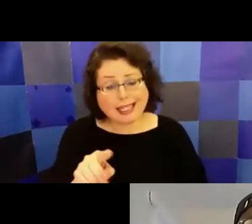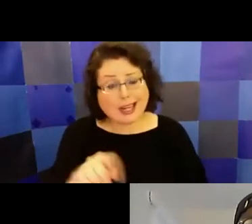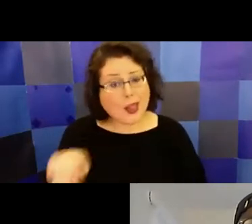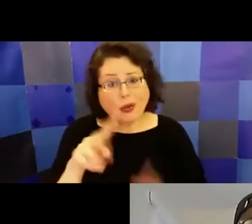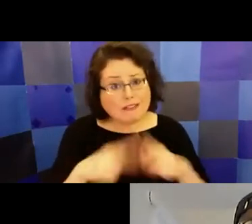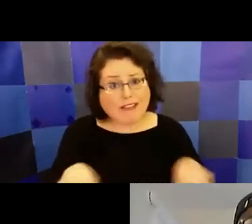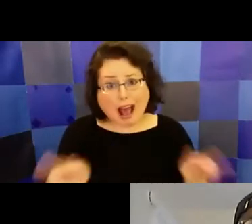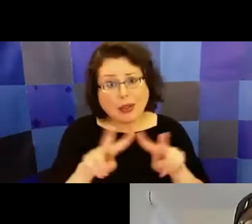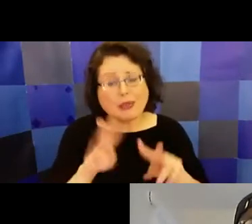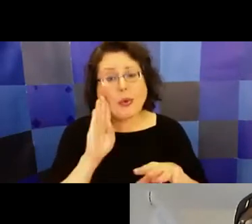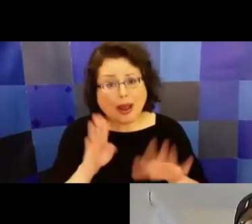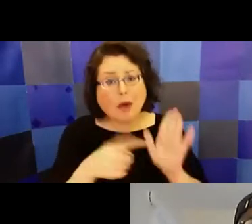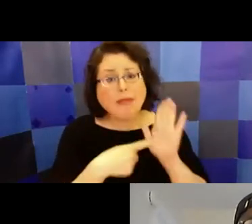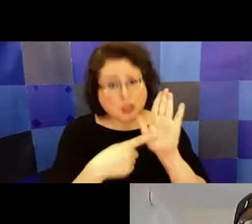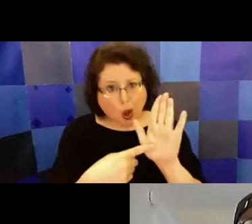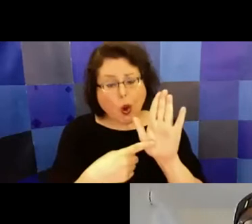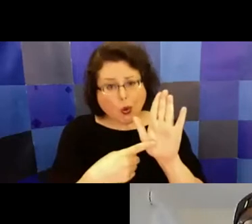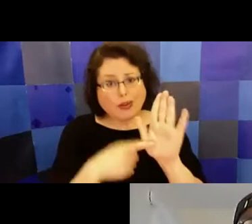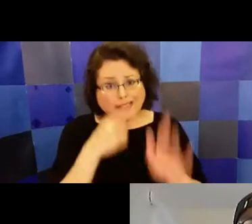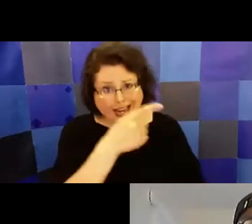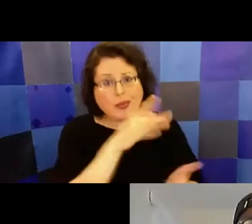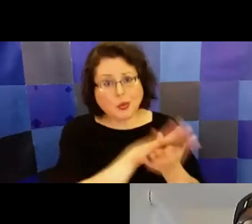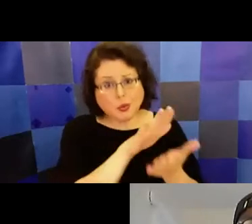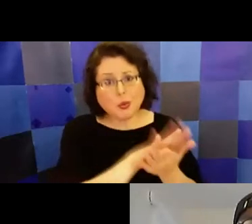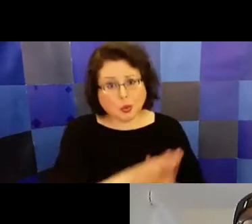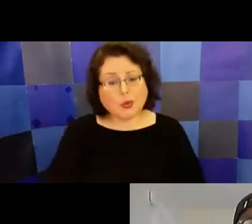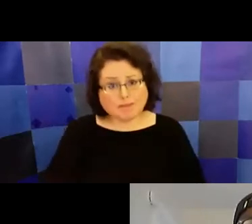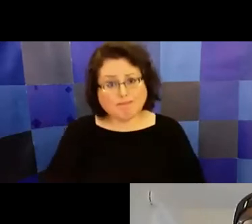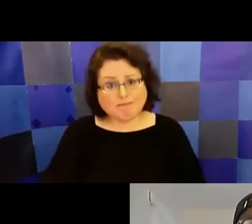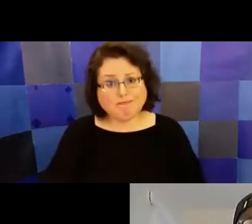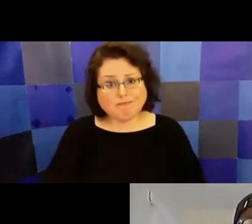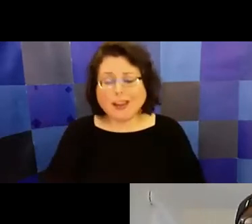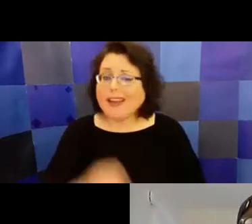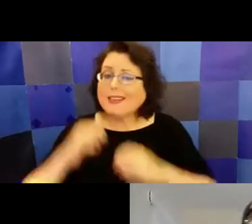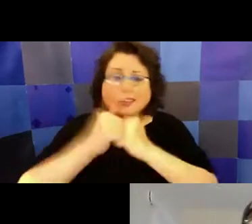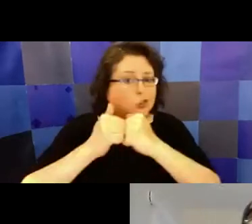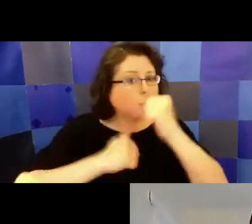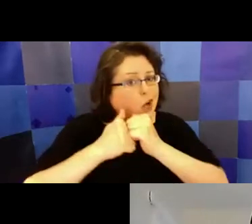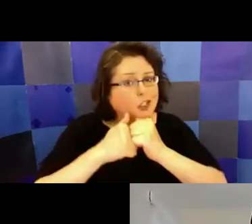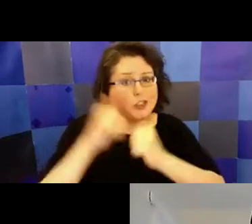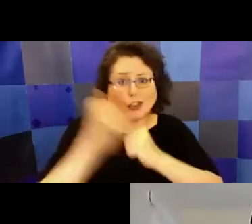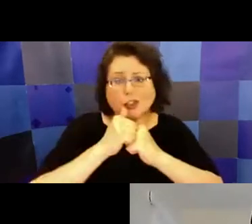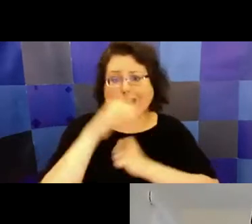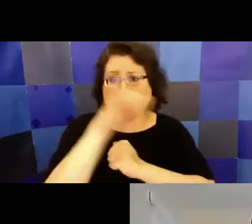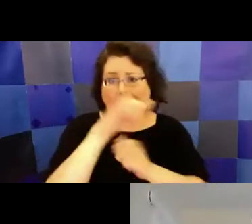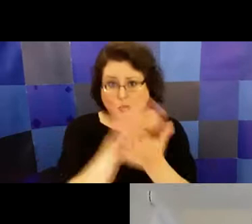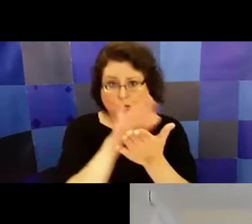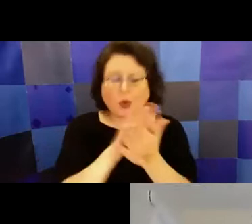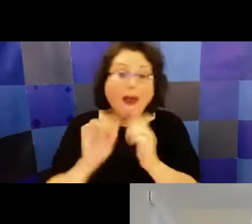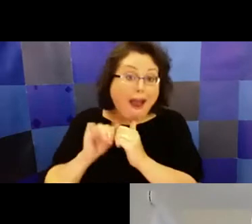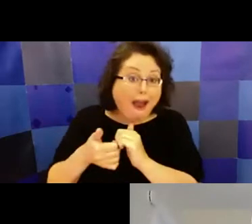be manifest in our schools. I mean, the very structure of the schools, right? How